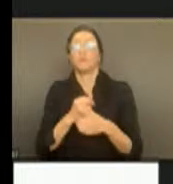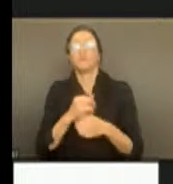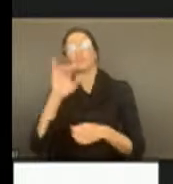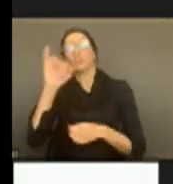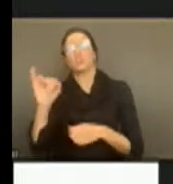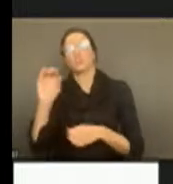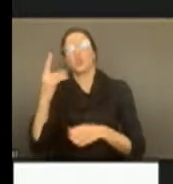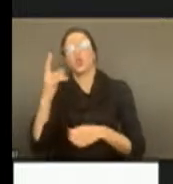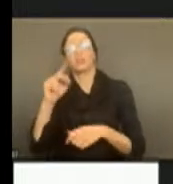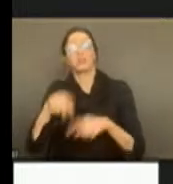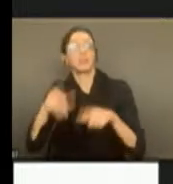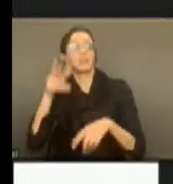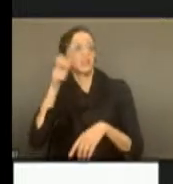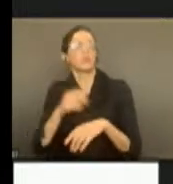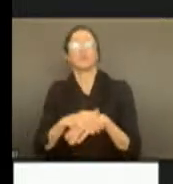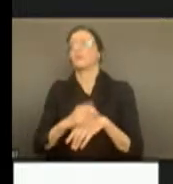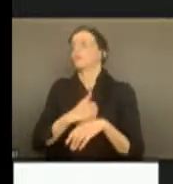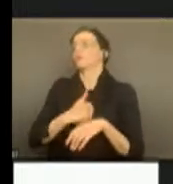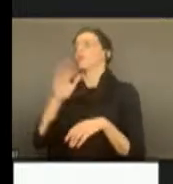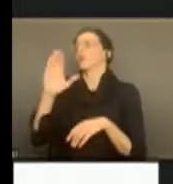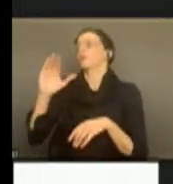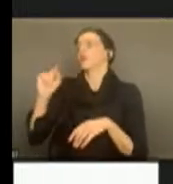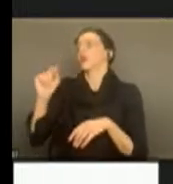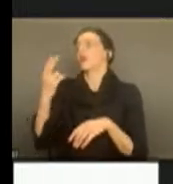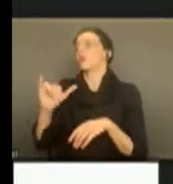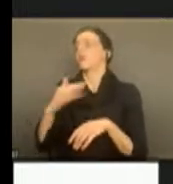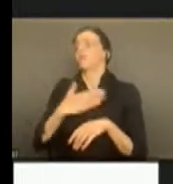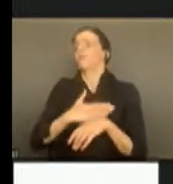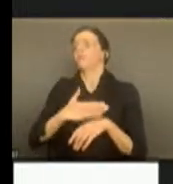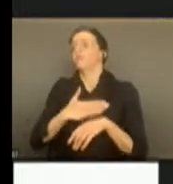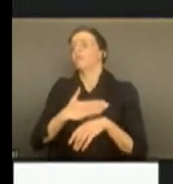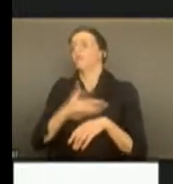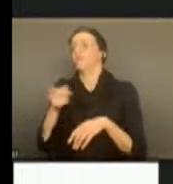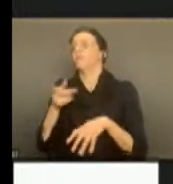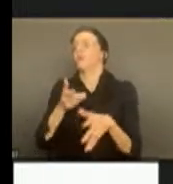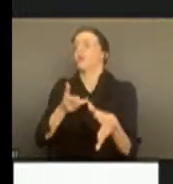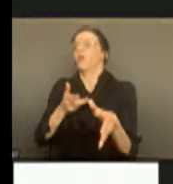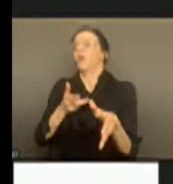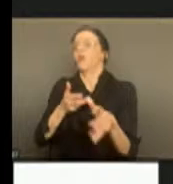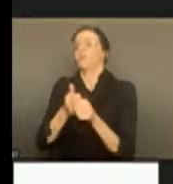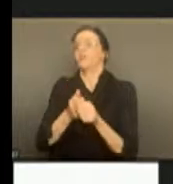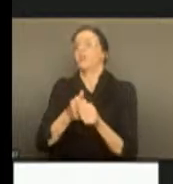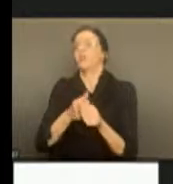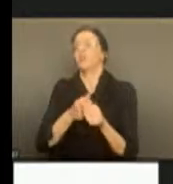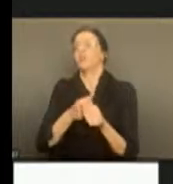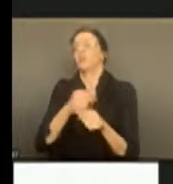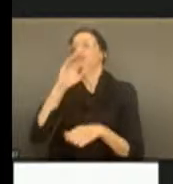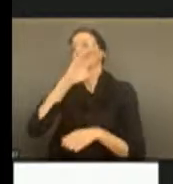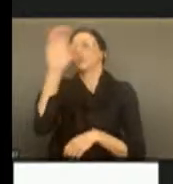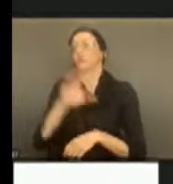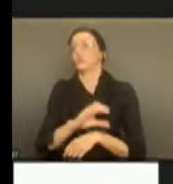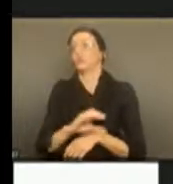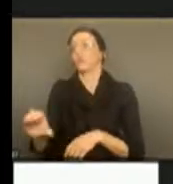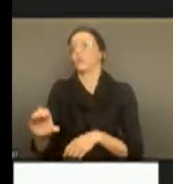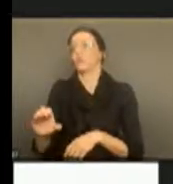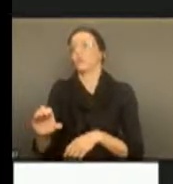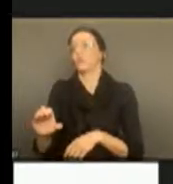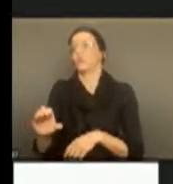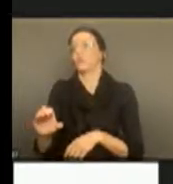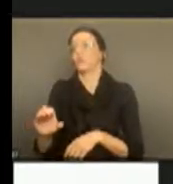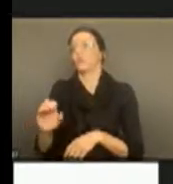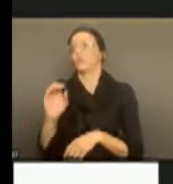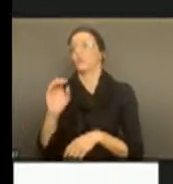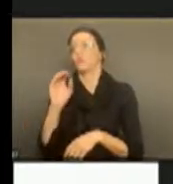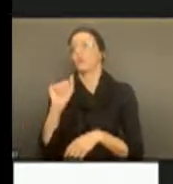Sorry, Catherine. Please update your Zoom app on your whatever computer, laptop, or phone that you're